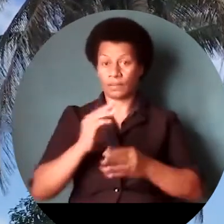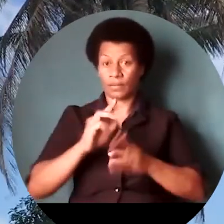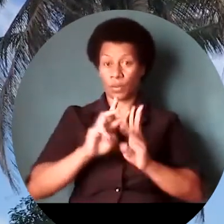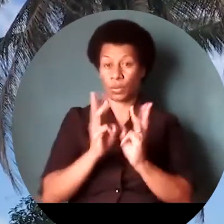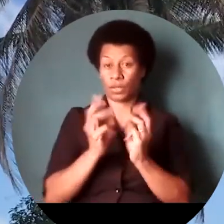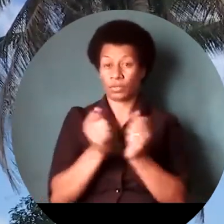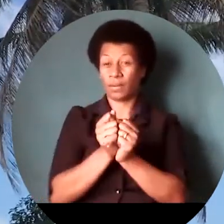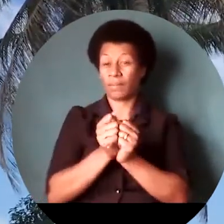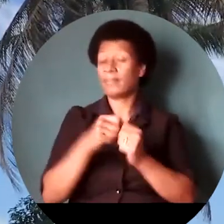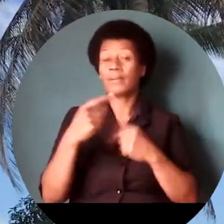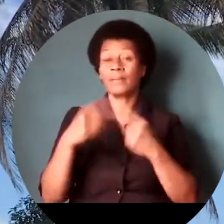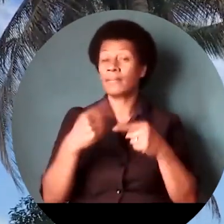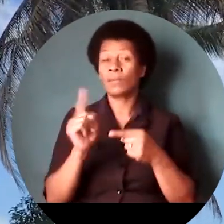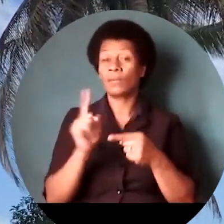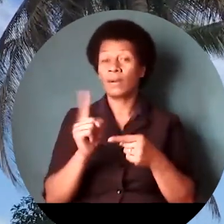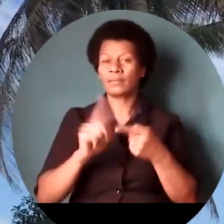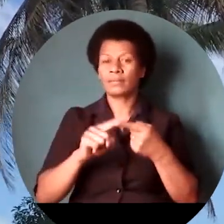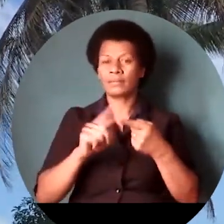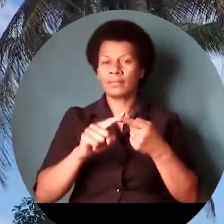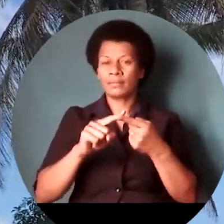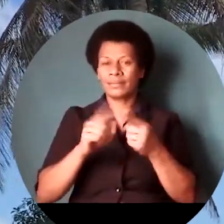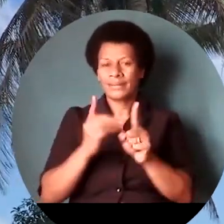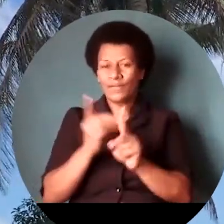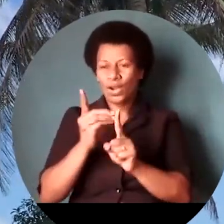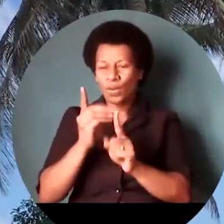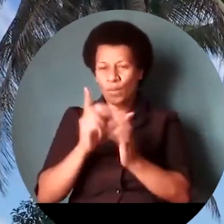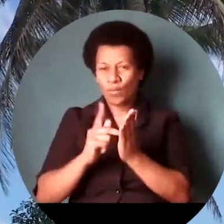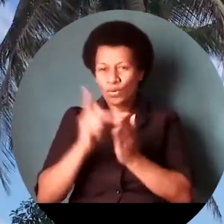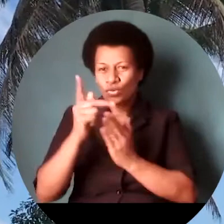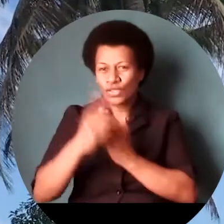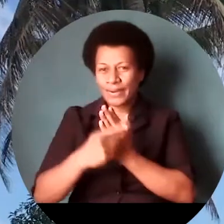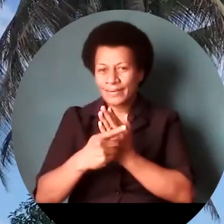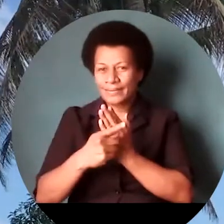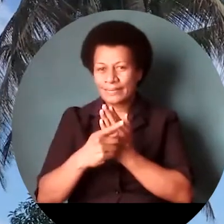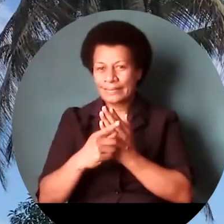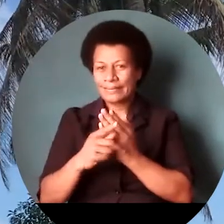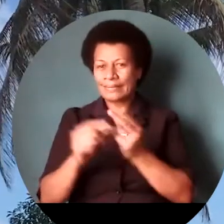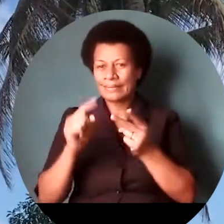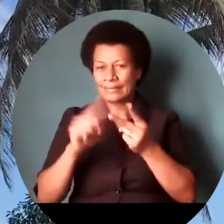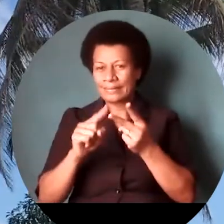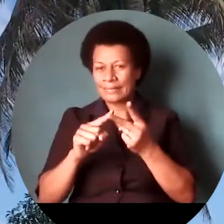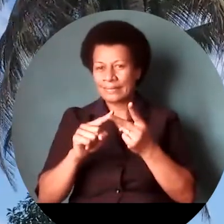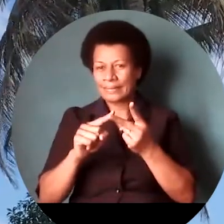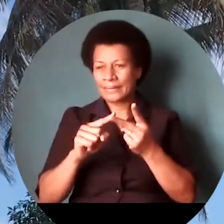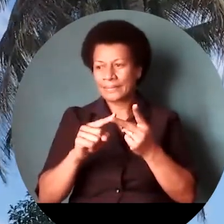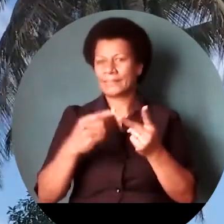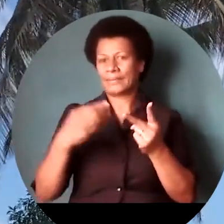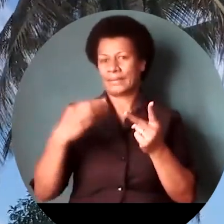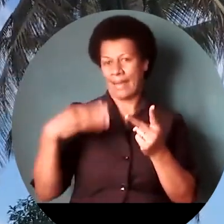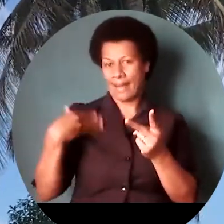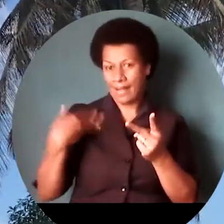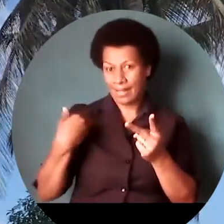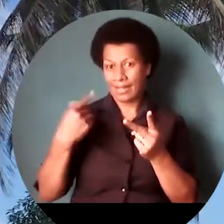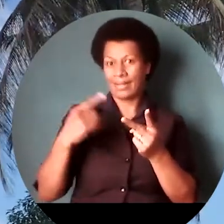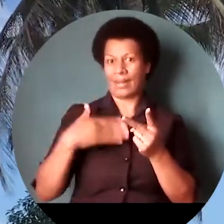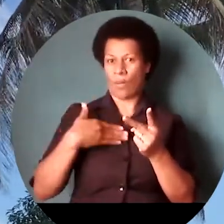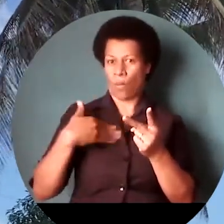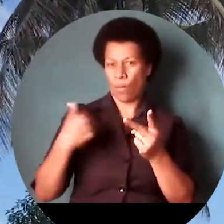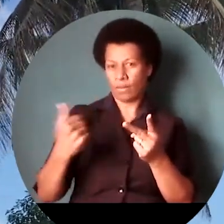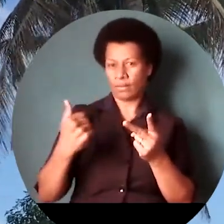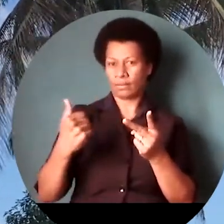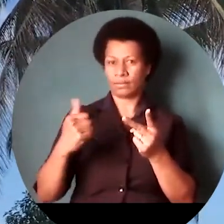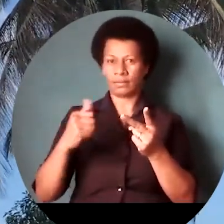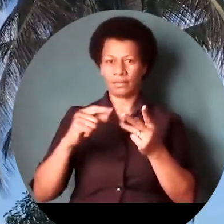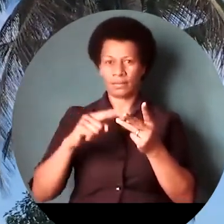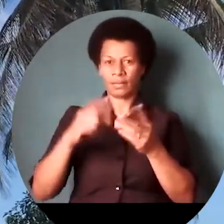communities. The workshops will lead to developing small projects to improve food security and health, and